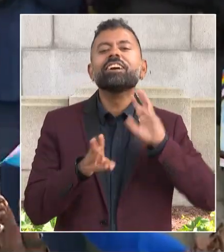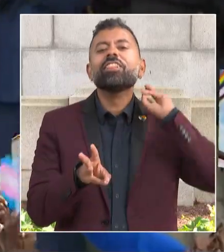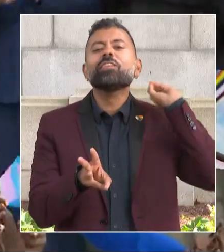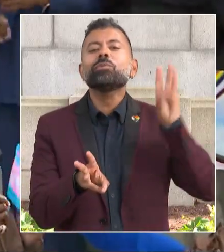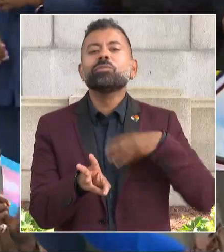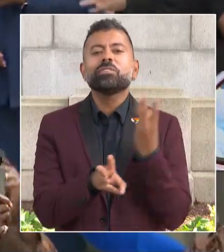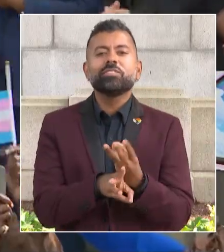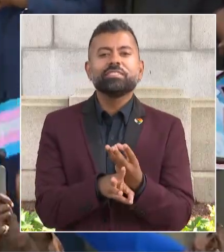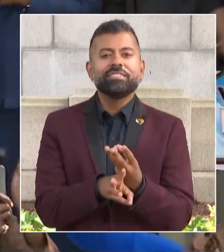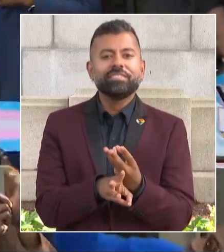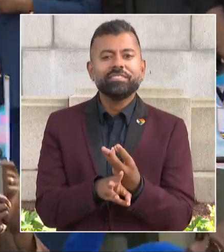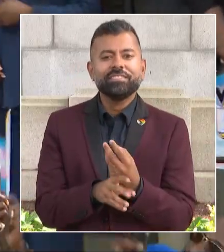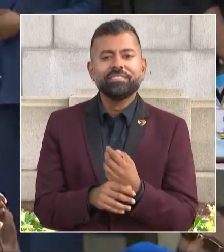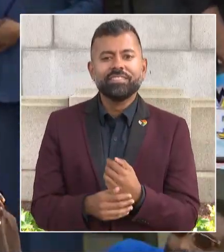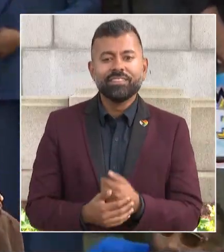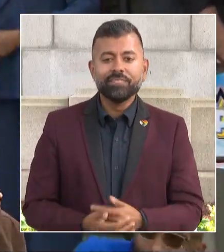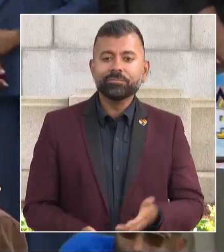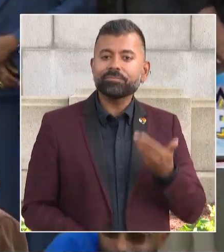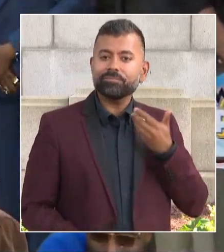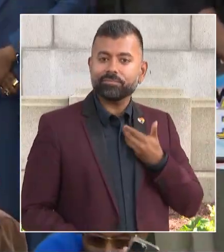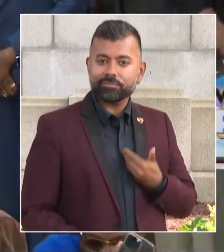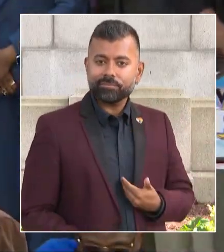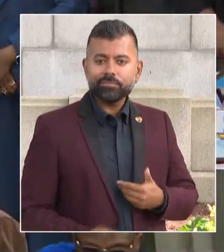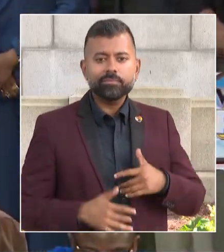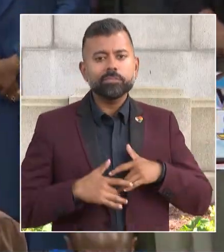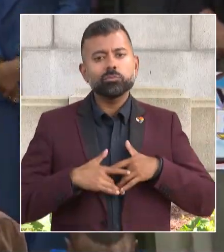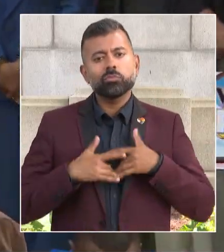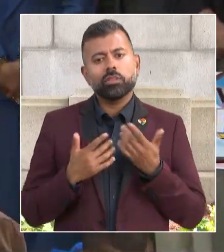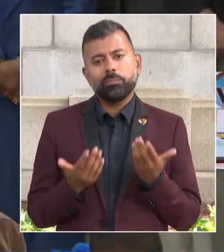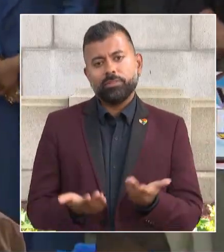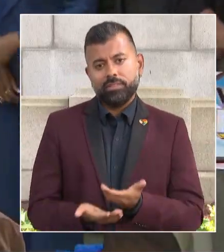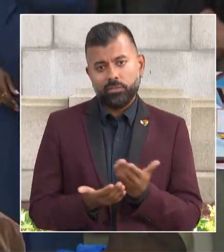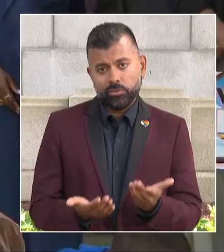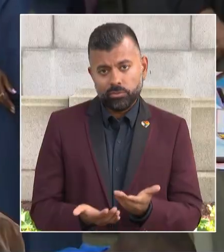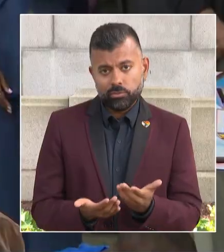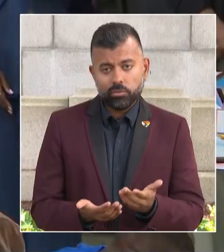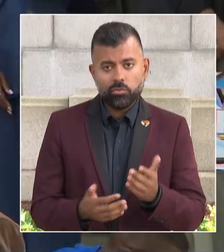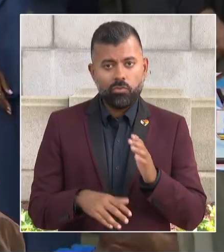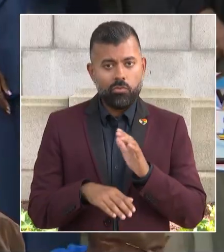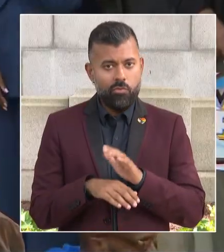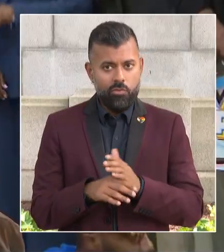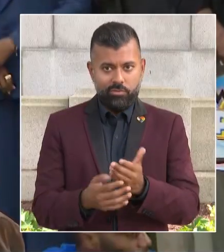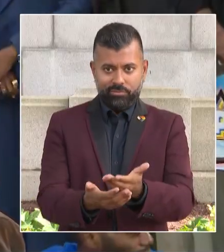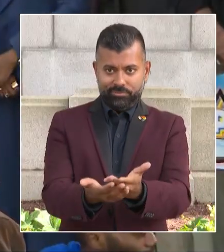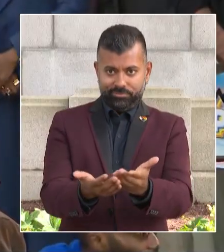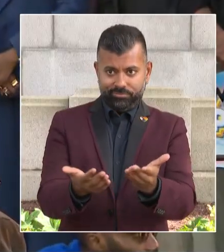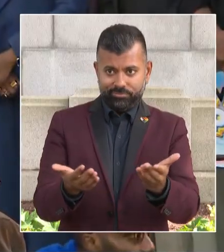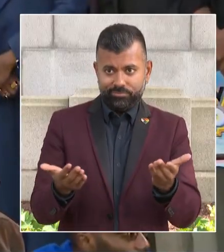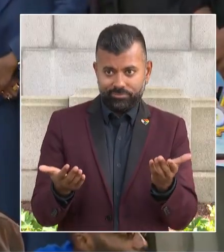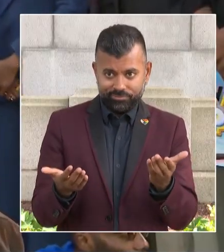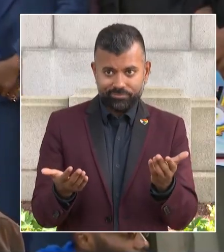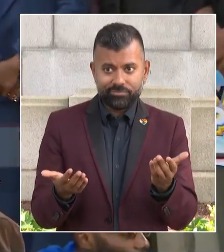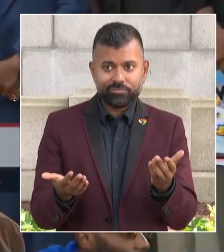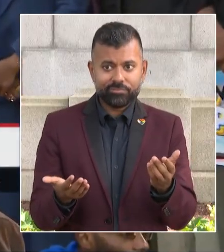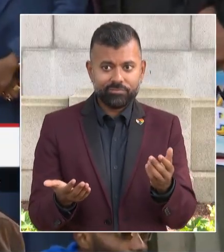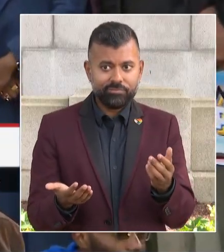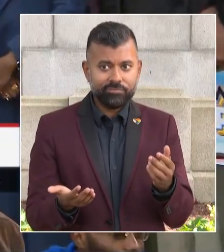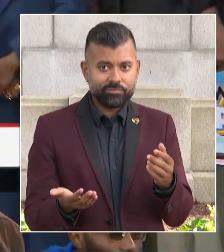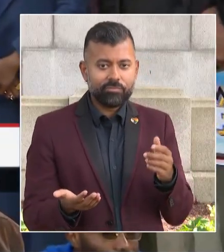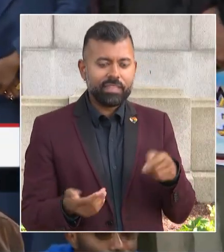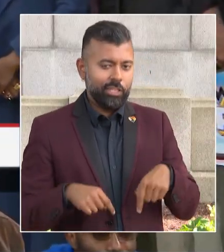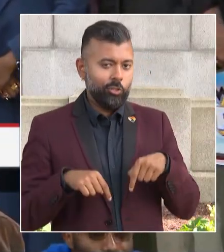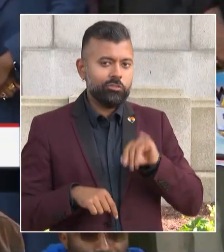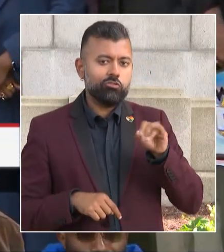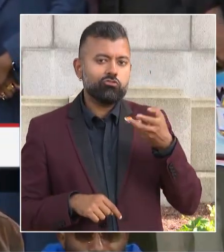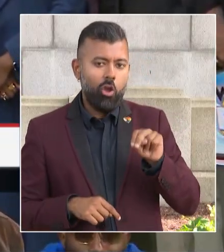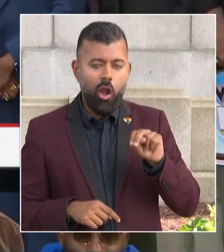I am thrilled to be here on the steps of the John A. Wilson Building, our